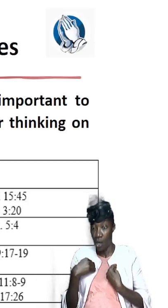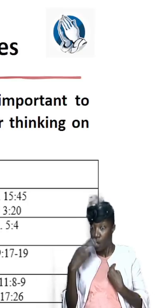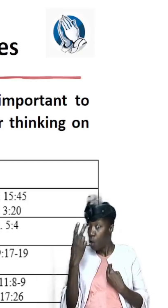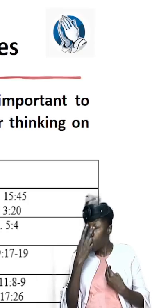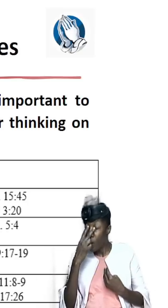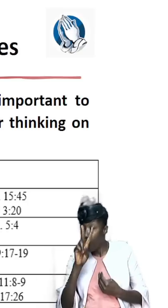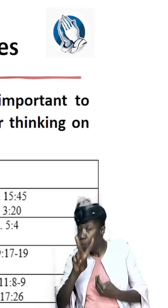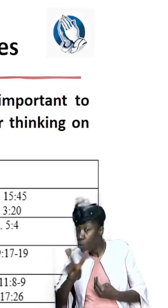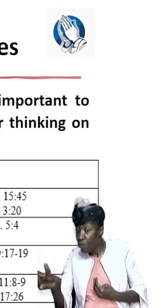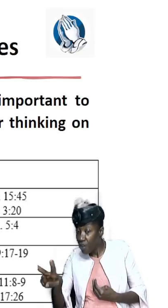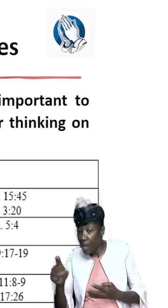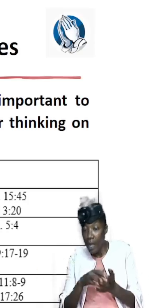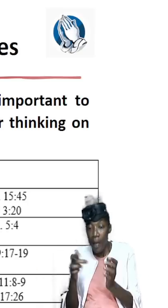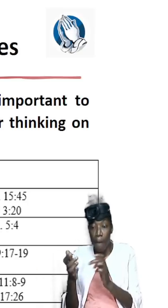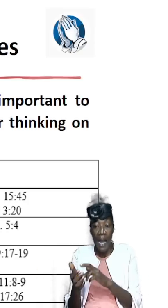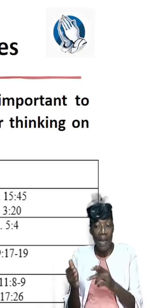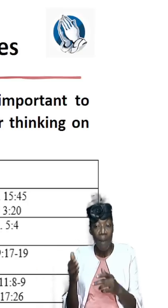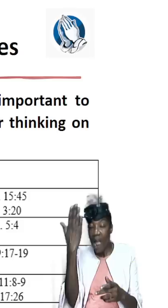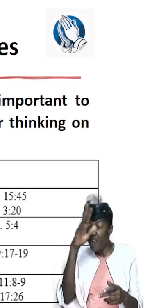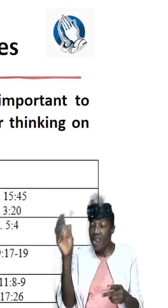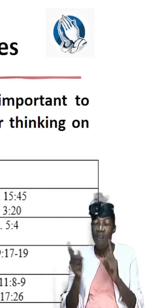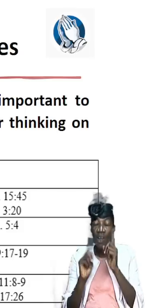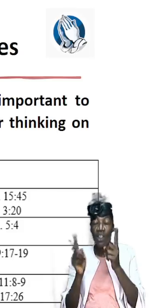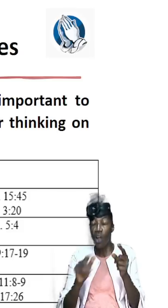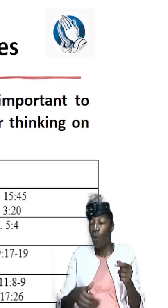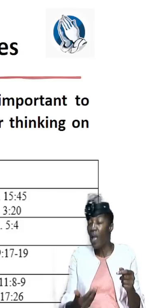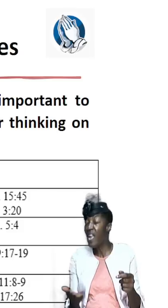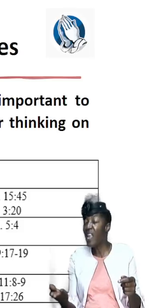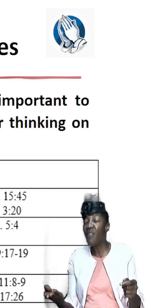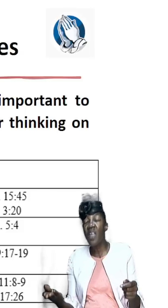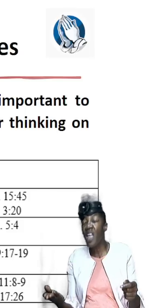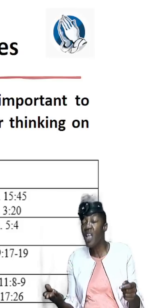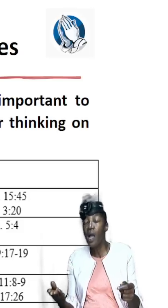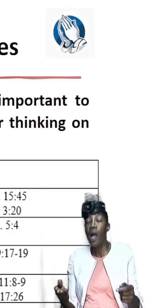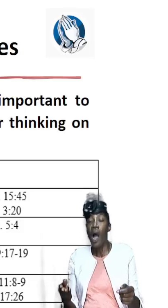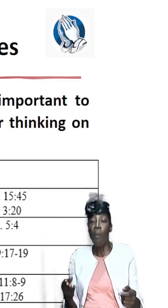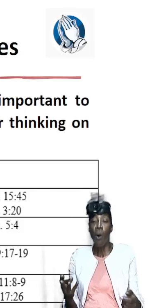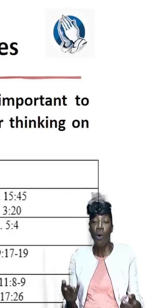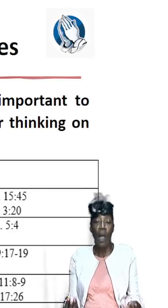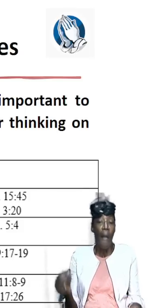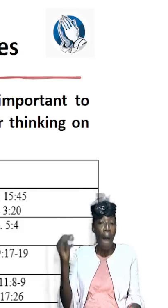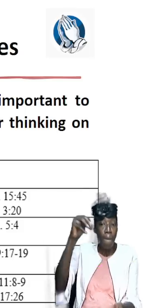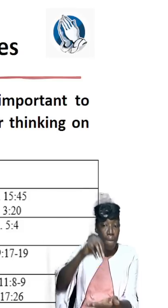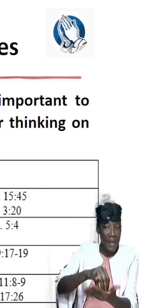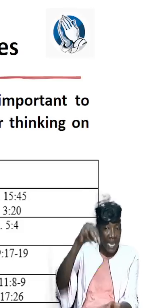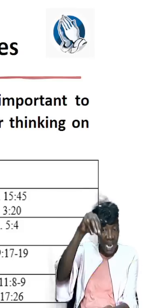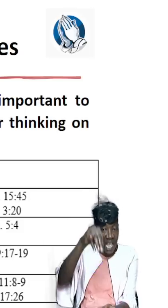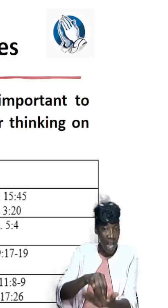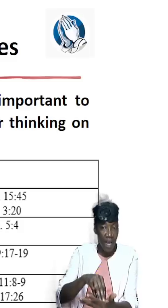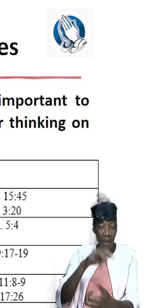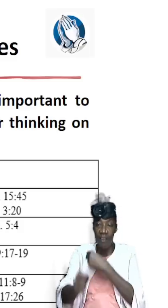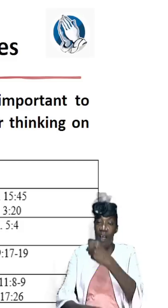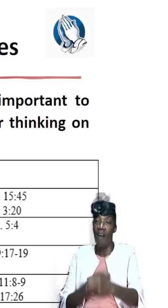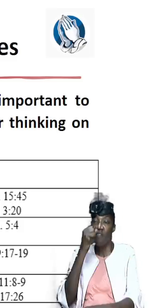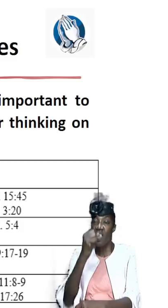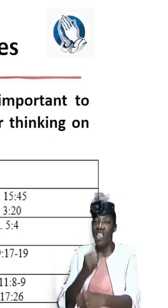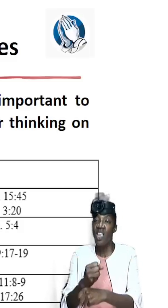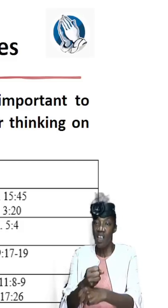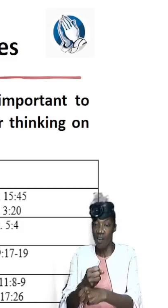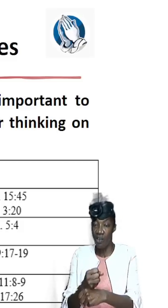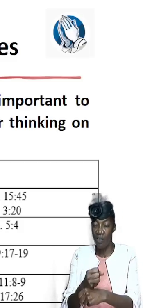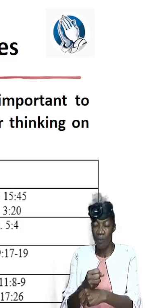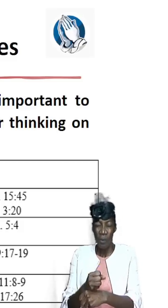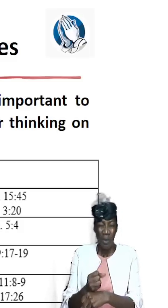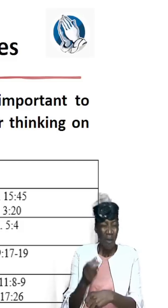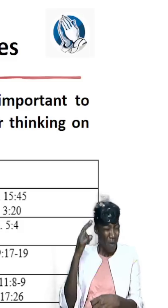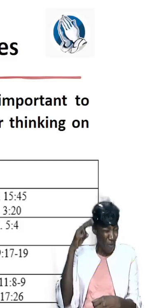the Bible didn't speak to anything relating to millions of years. When we look at Adam and Eve, we realize that the earth is